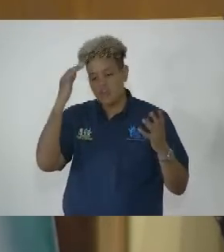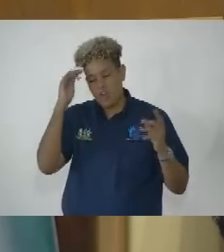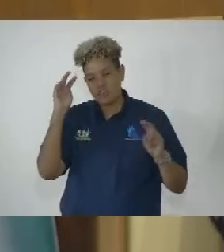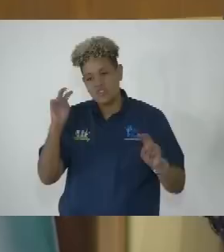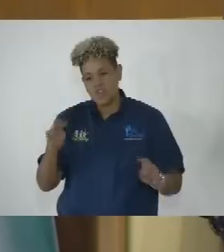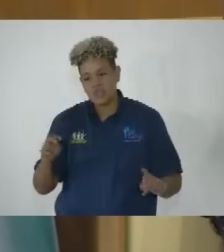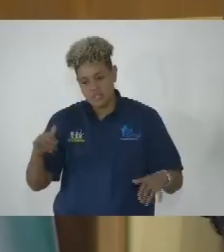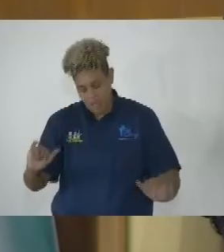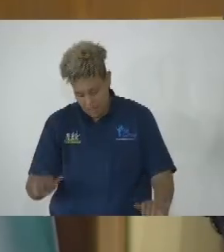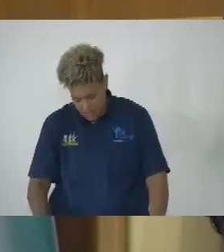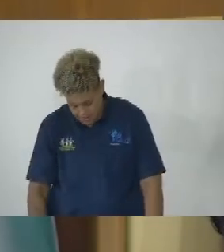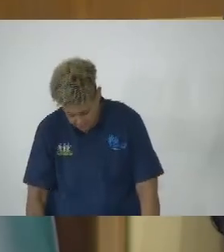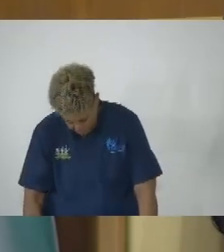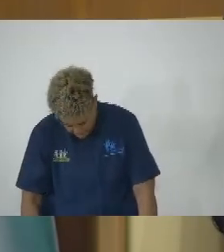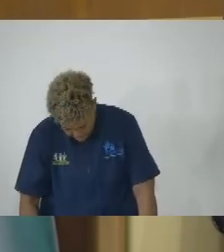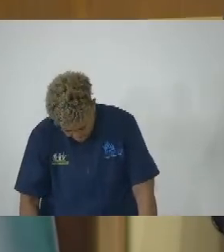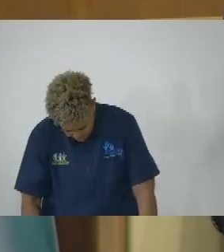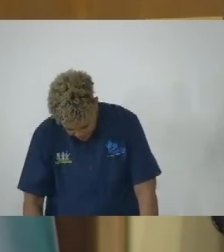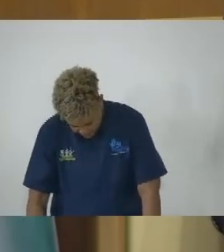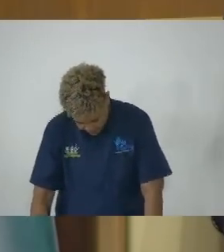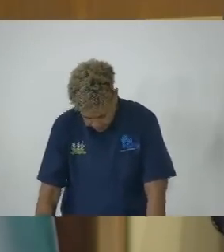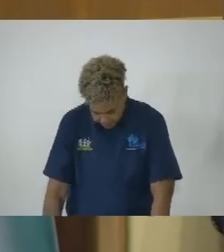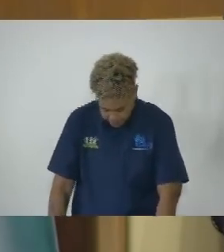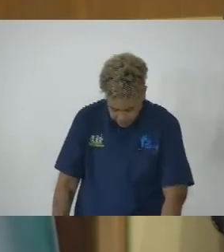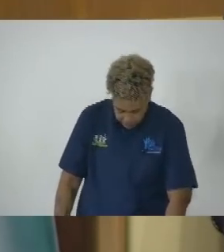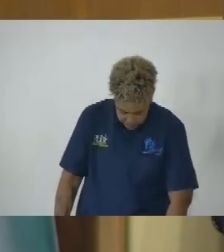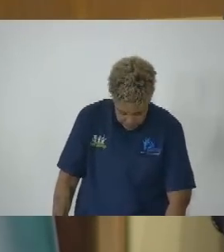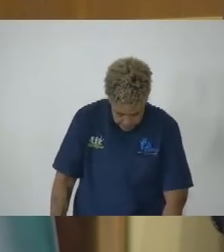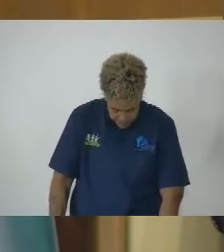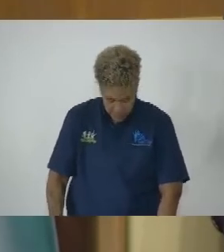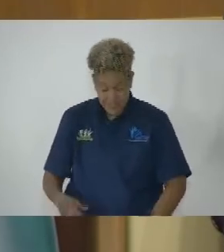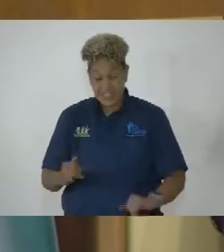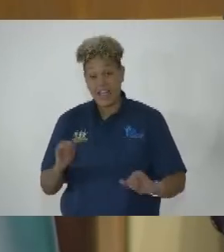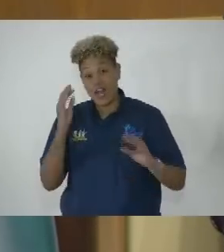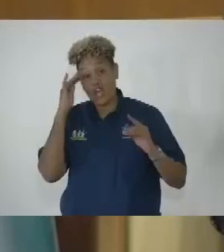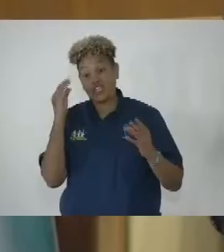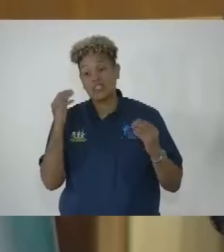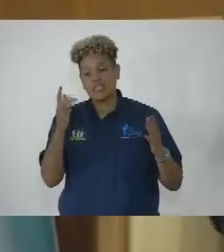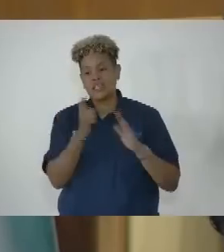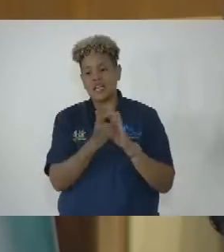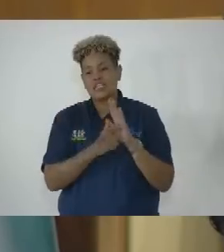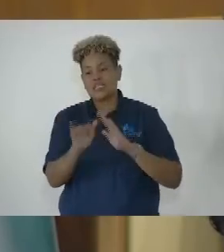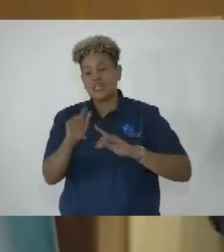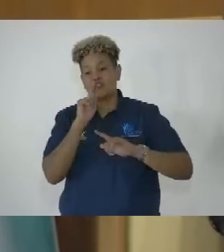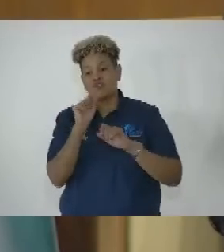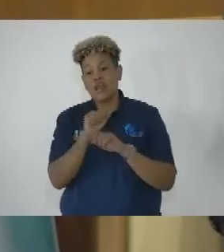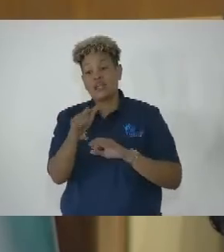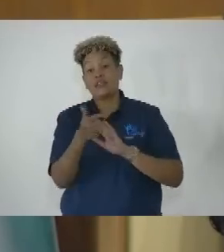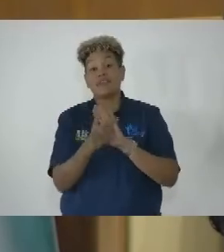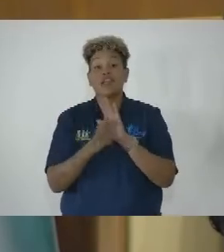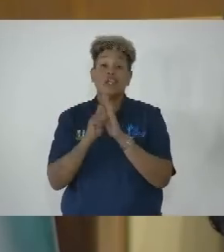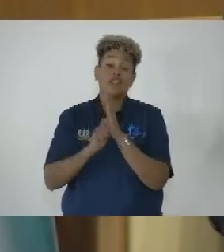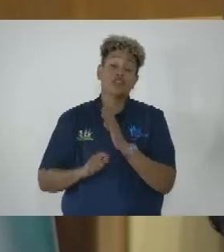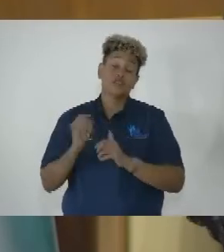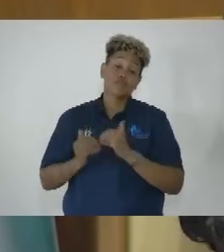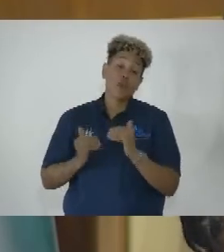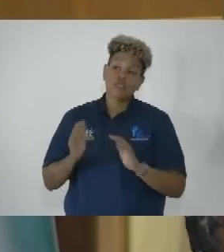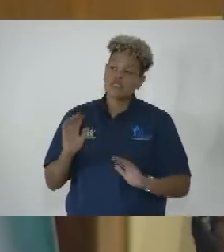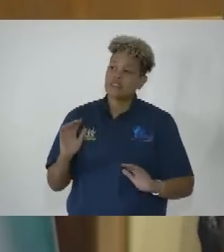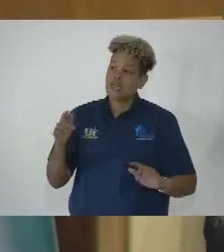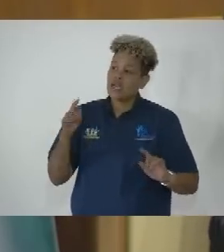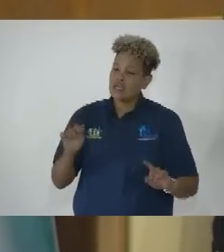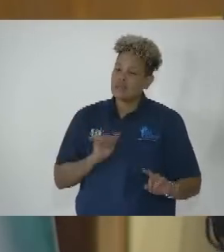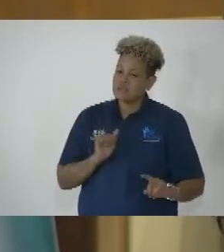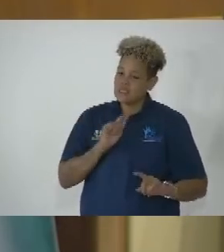concerns as it relates to the piece of the legislation. It's just the reality of the legislative process that I